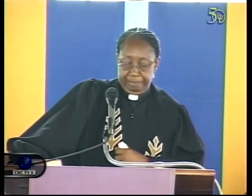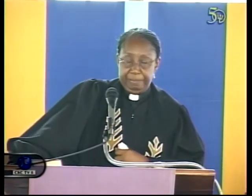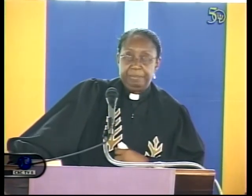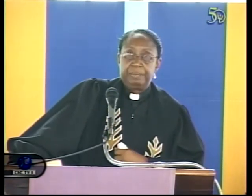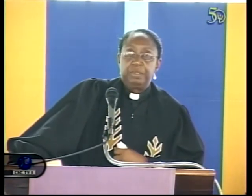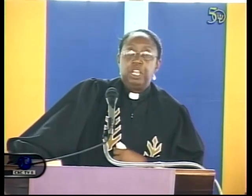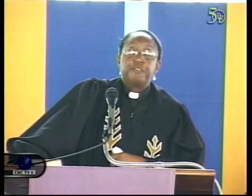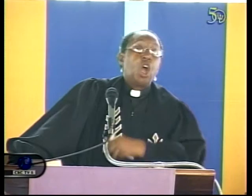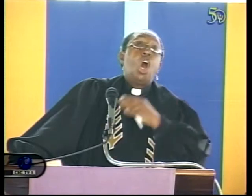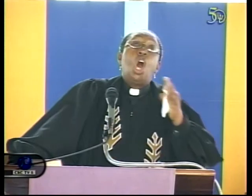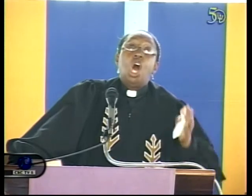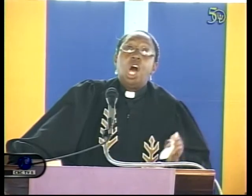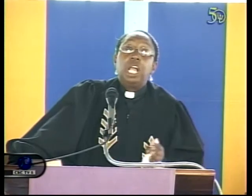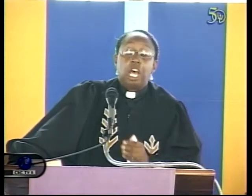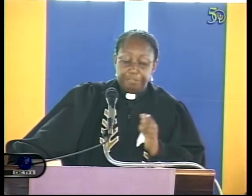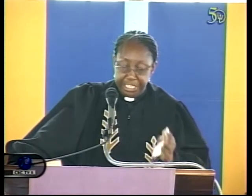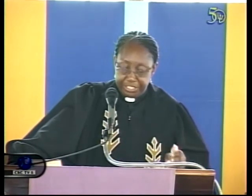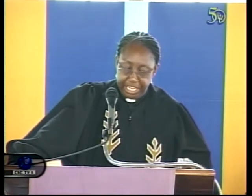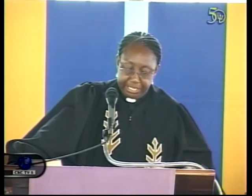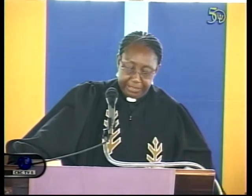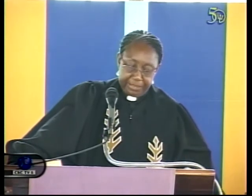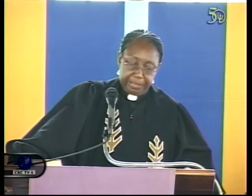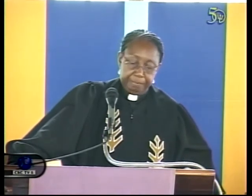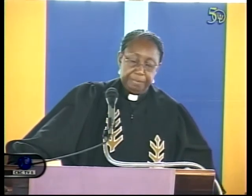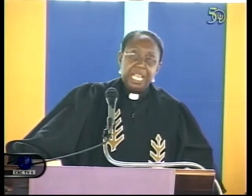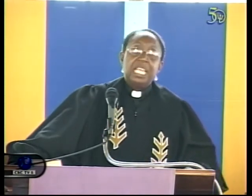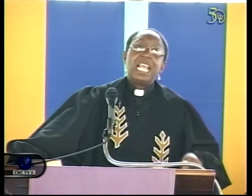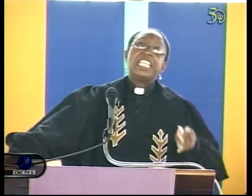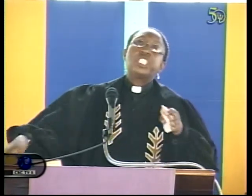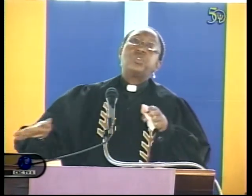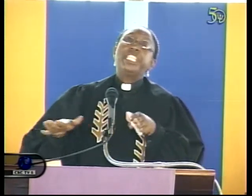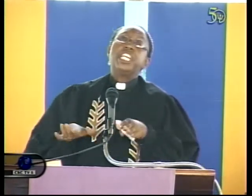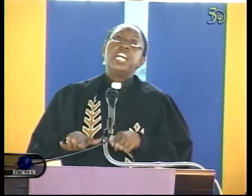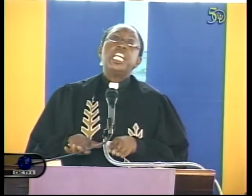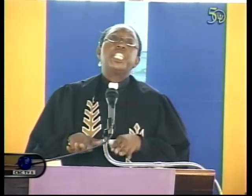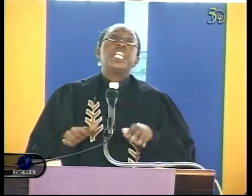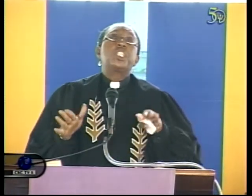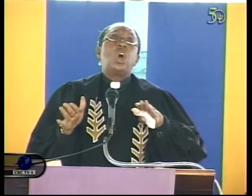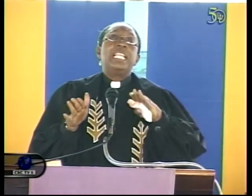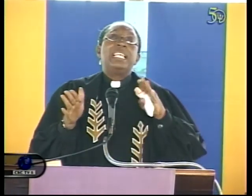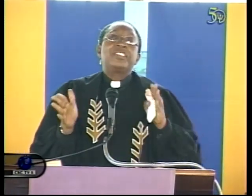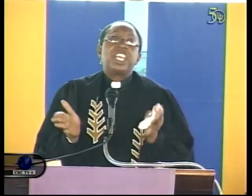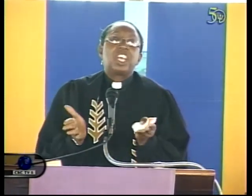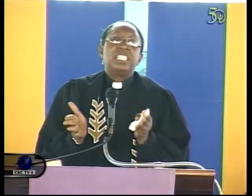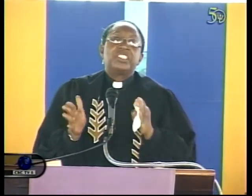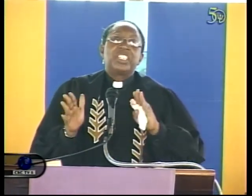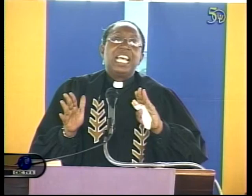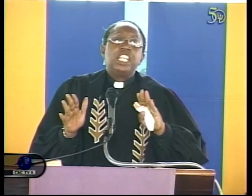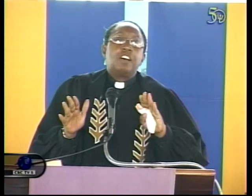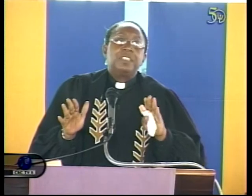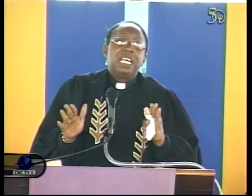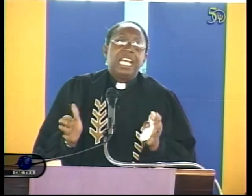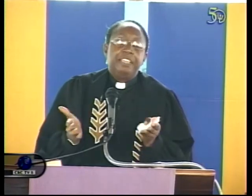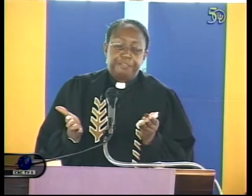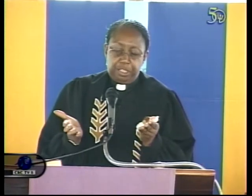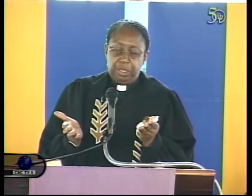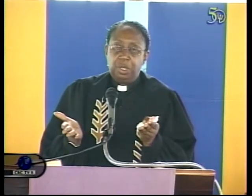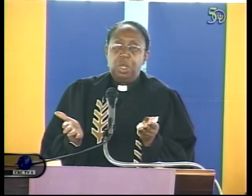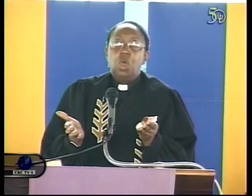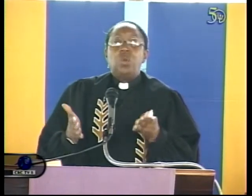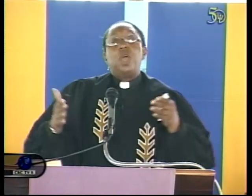guide for all of these years. Let us return to this holistic understanding of